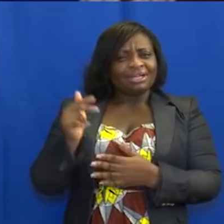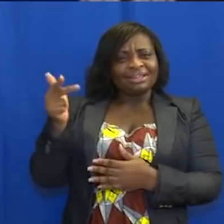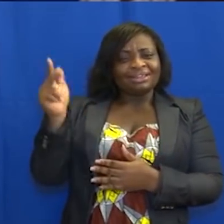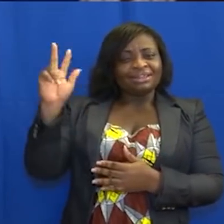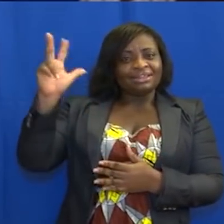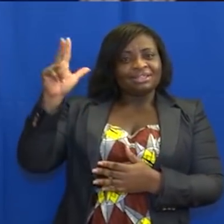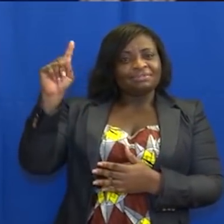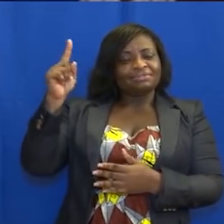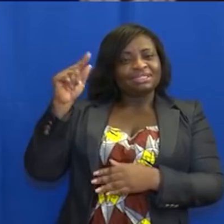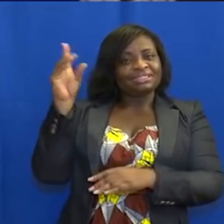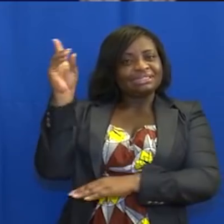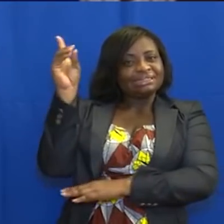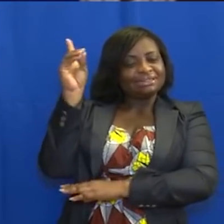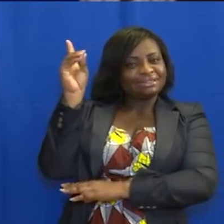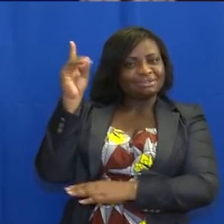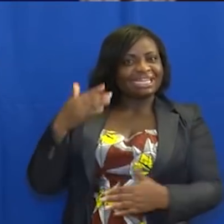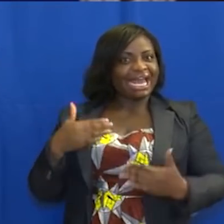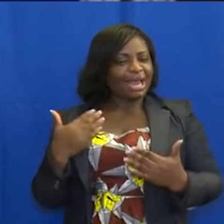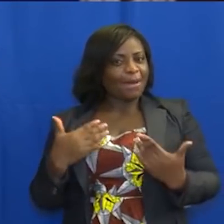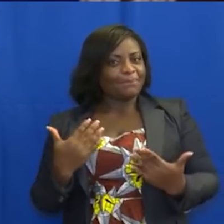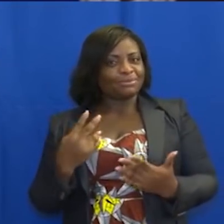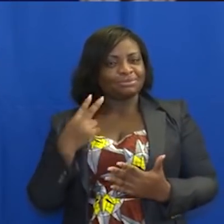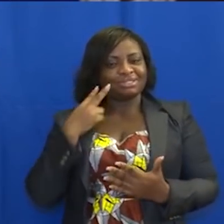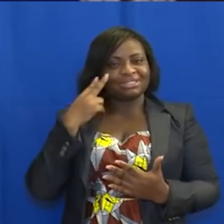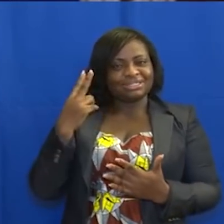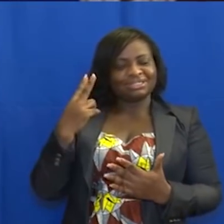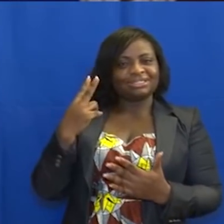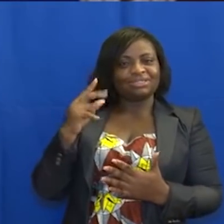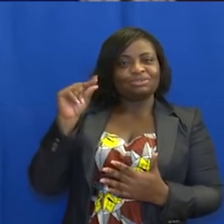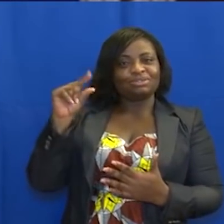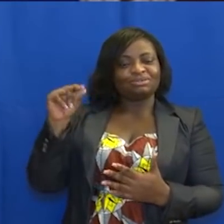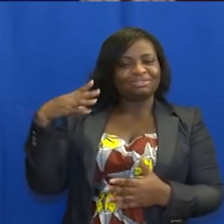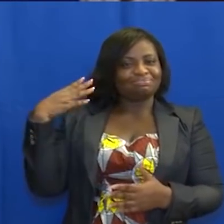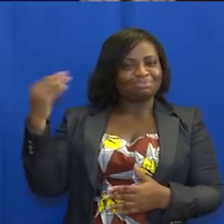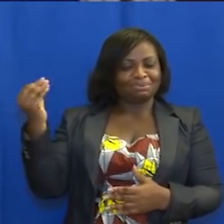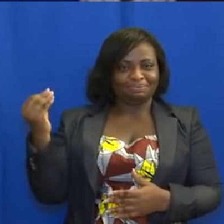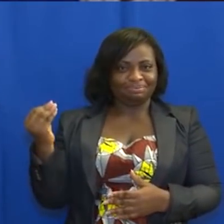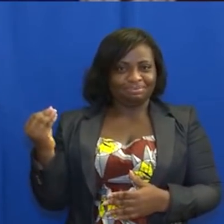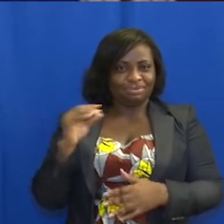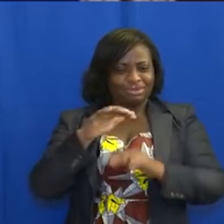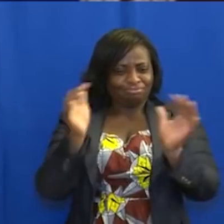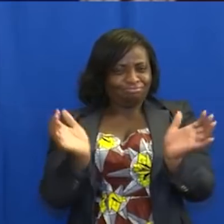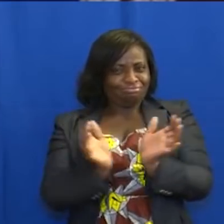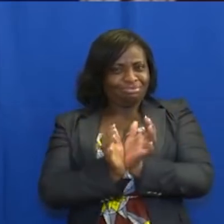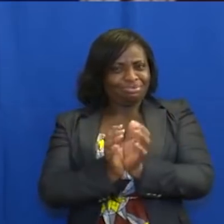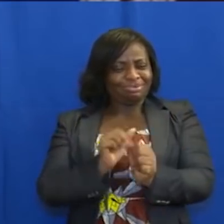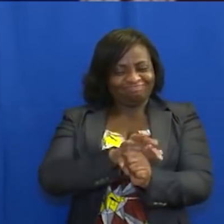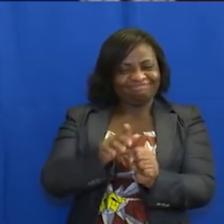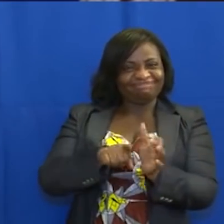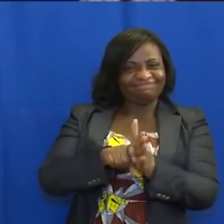midnight on 31st December, were happy to see the back of 2020, the global pandemic